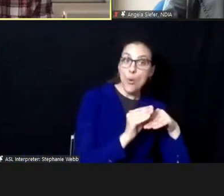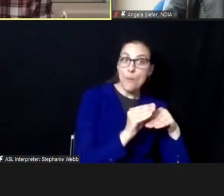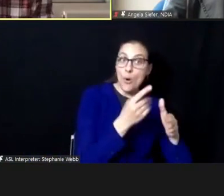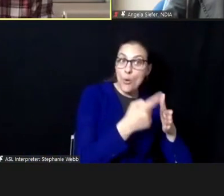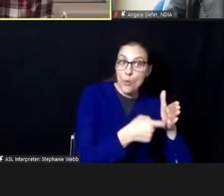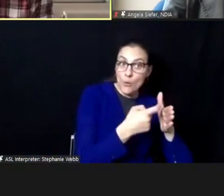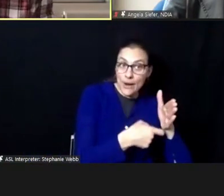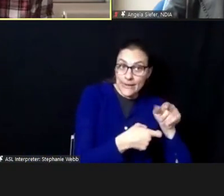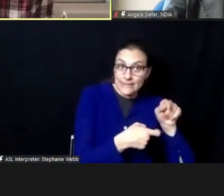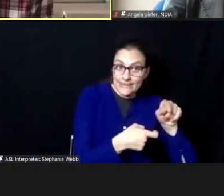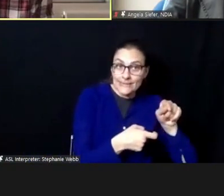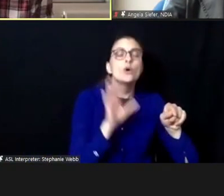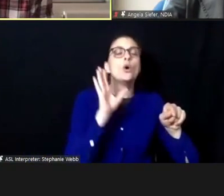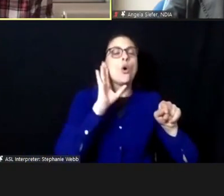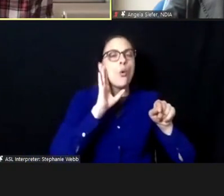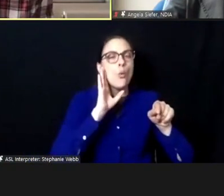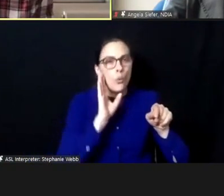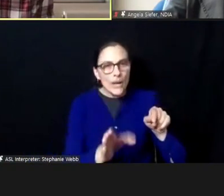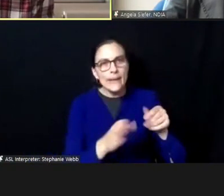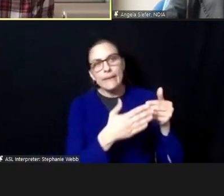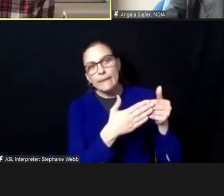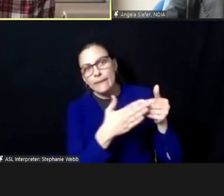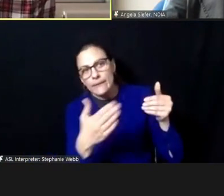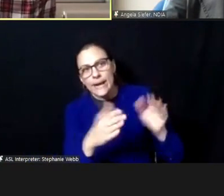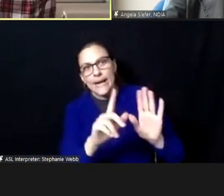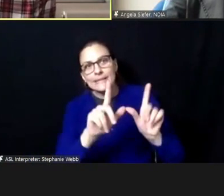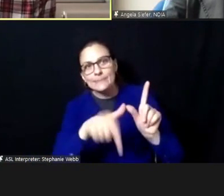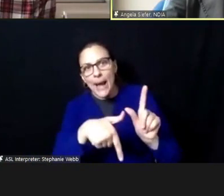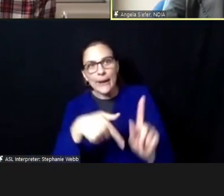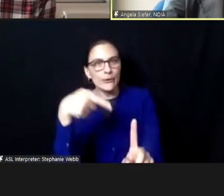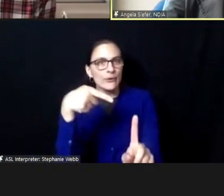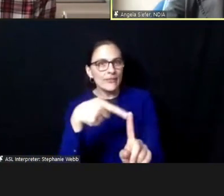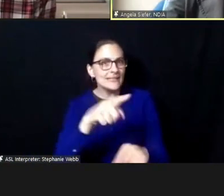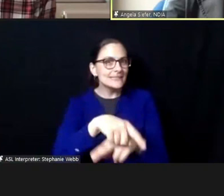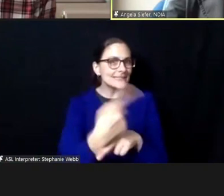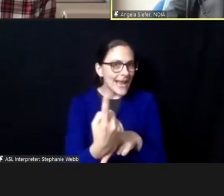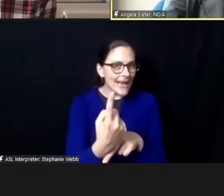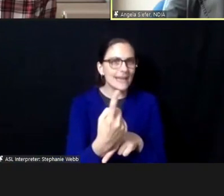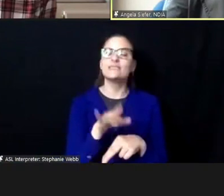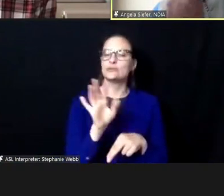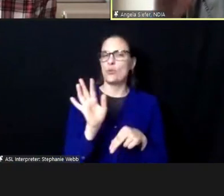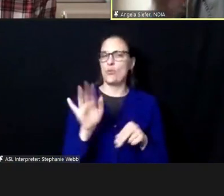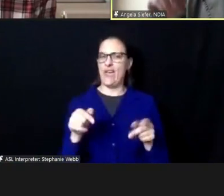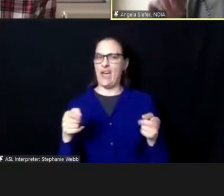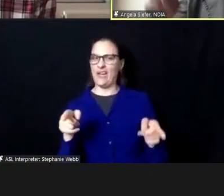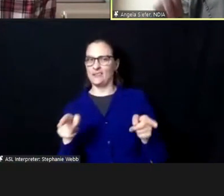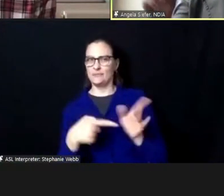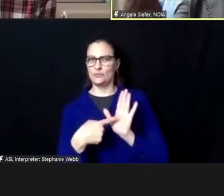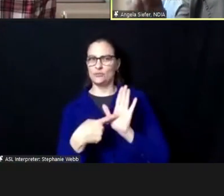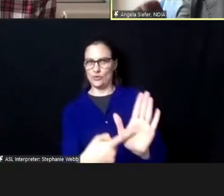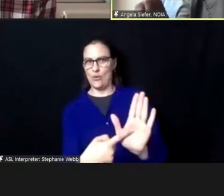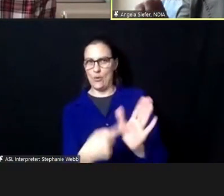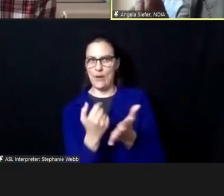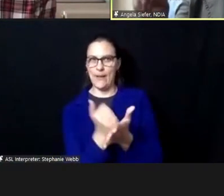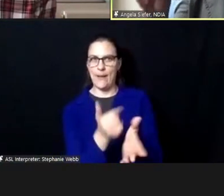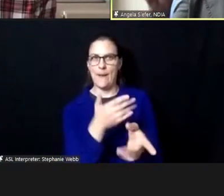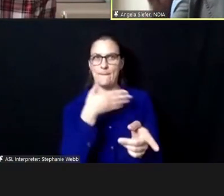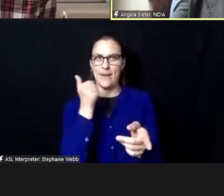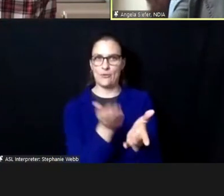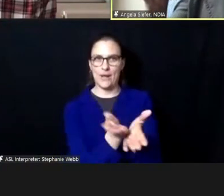such and such a date, so consumers can plan and budget. Ed, can I offer that those promotional rates have also led to